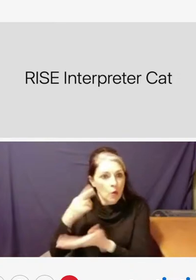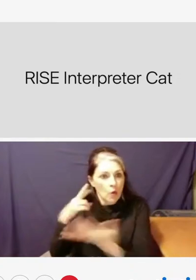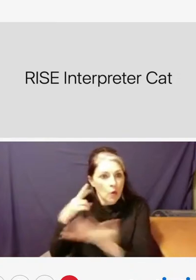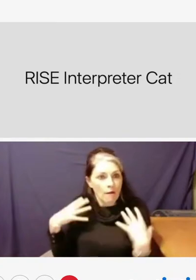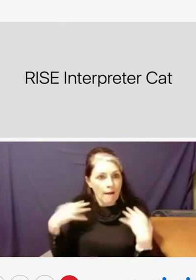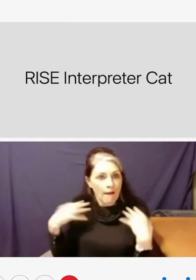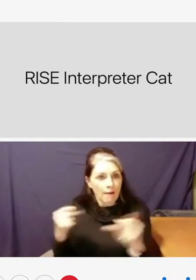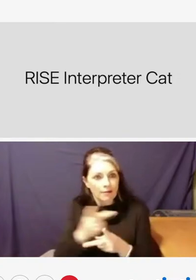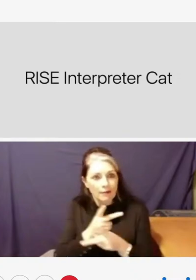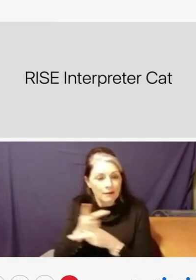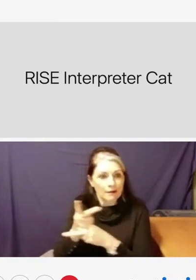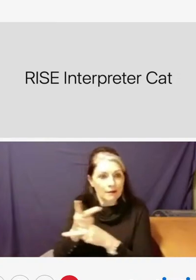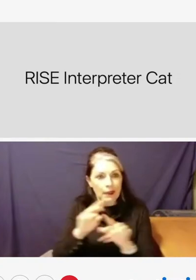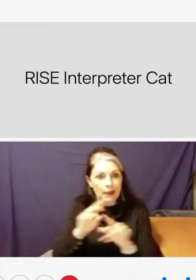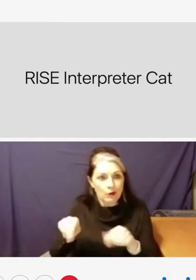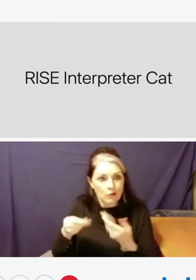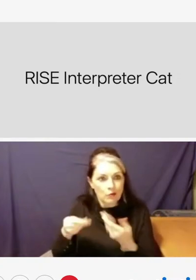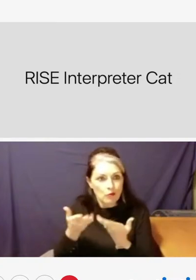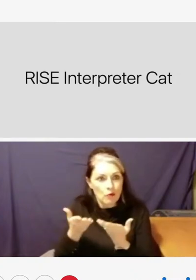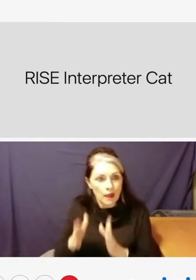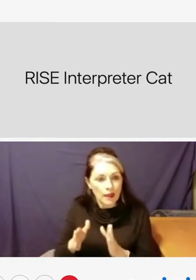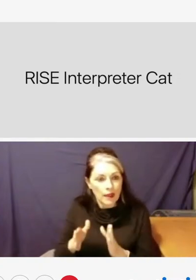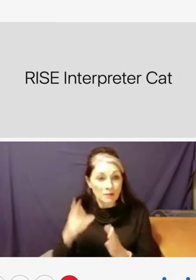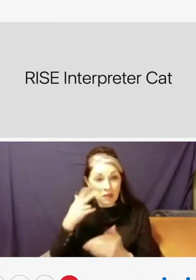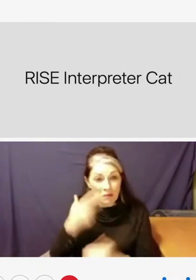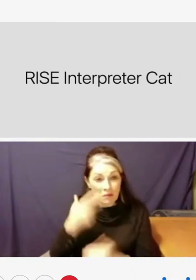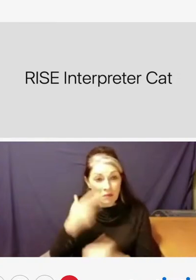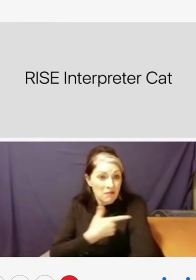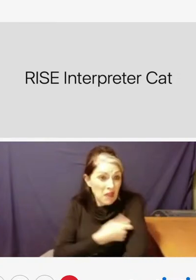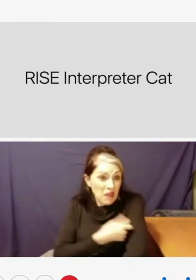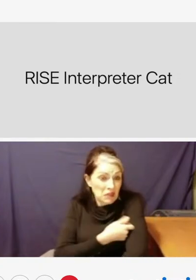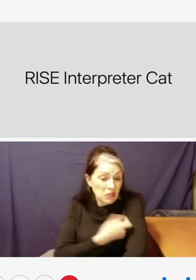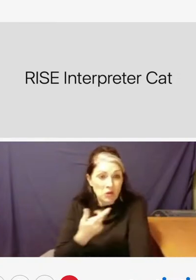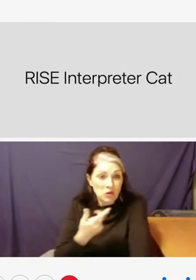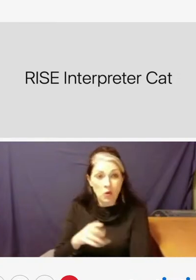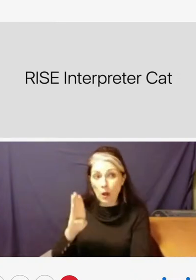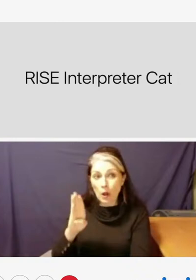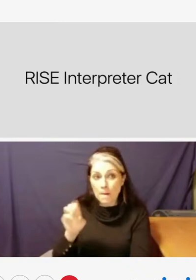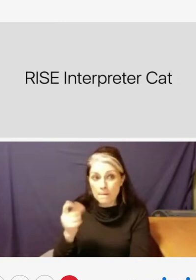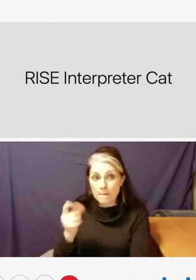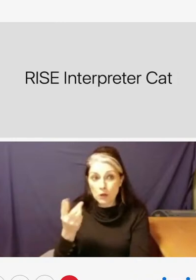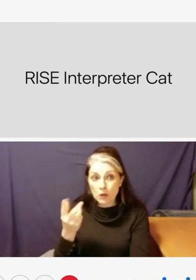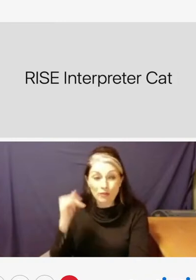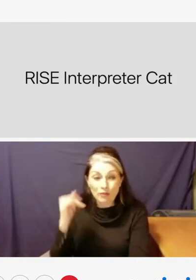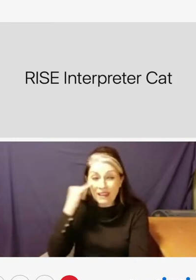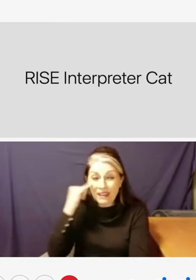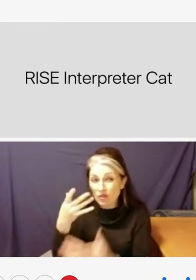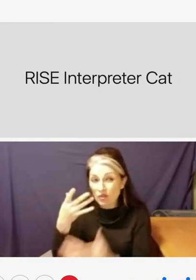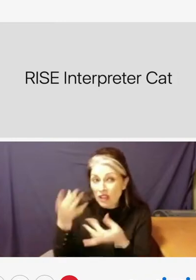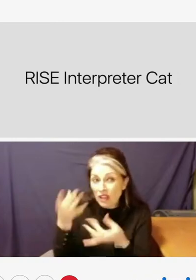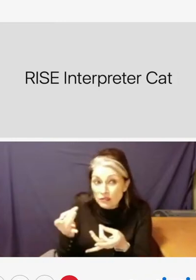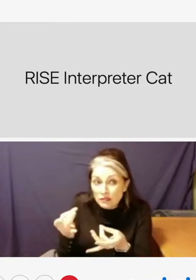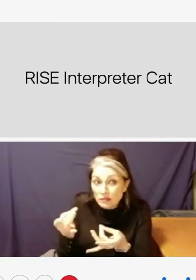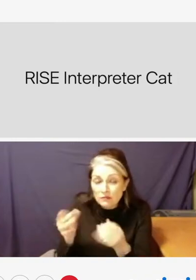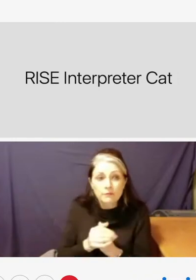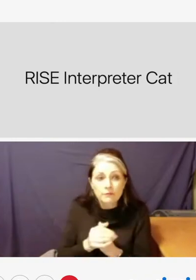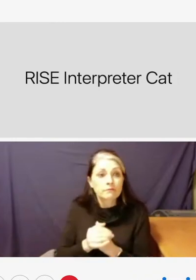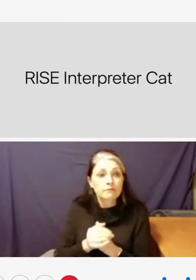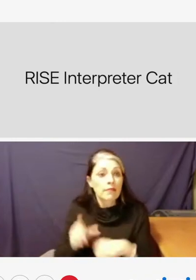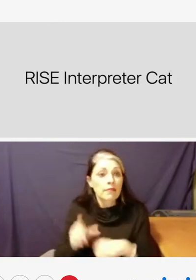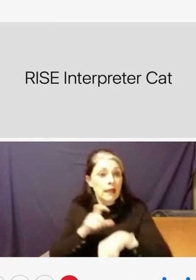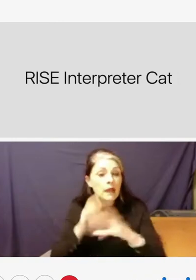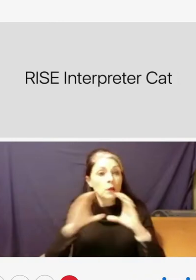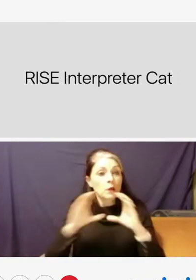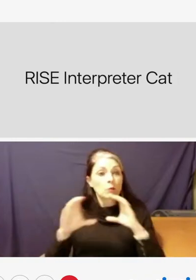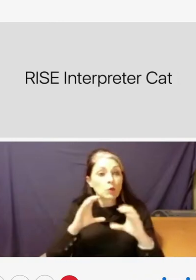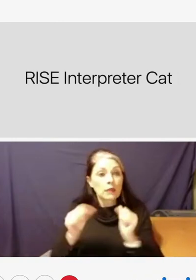into vaccination or boosters if that if that is in of interest to them so at that point they just communicate with the school to make